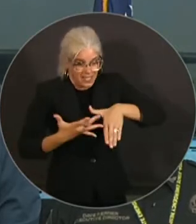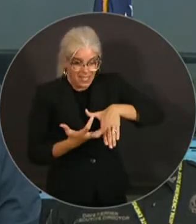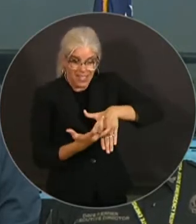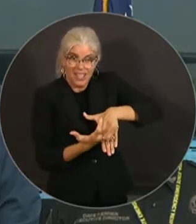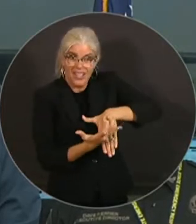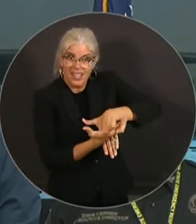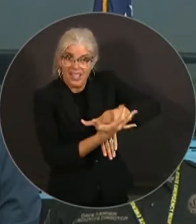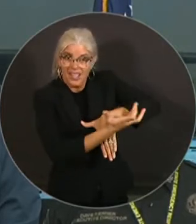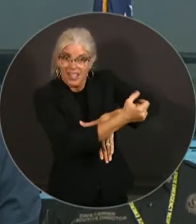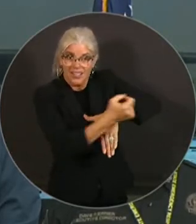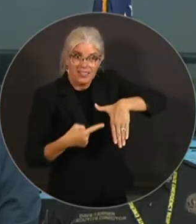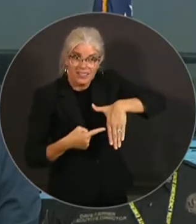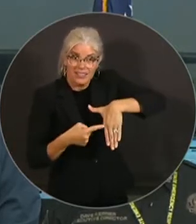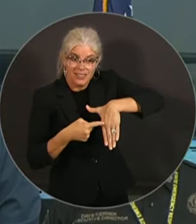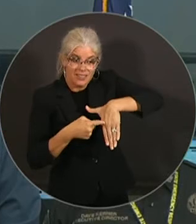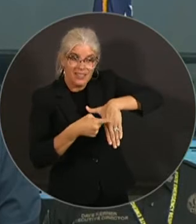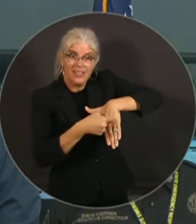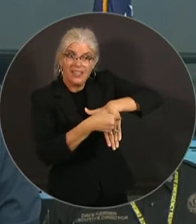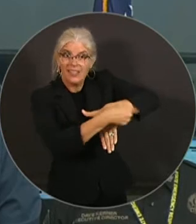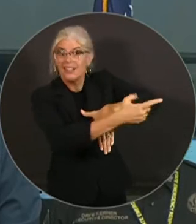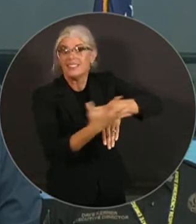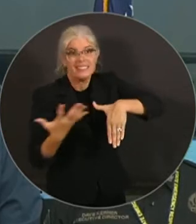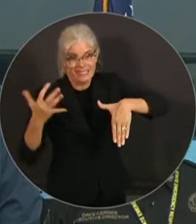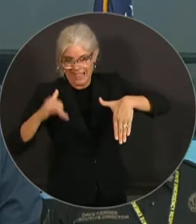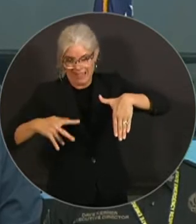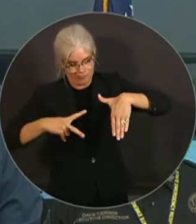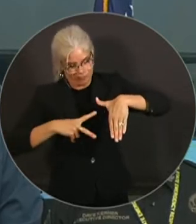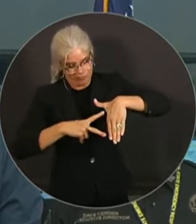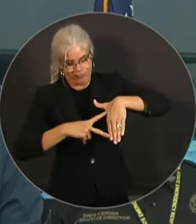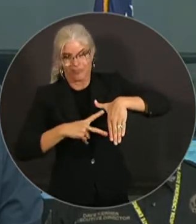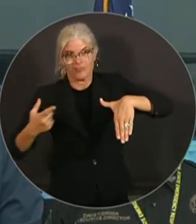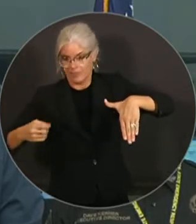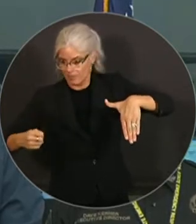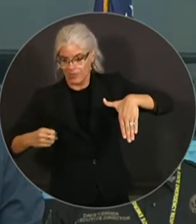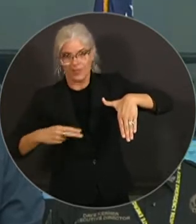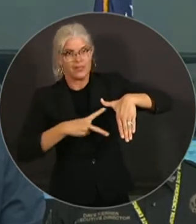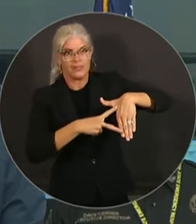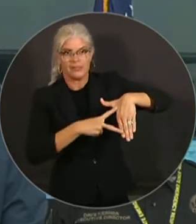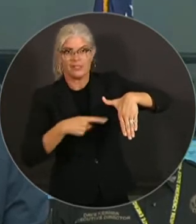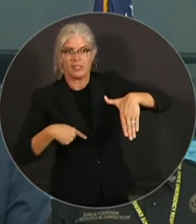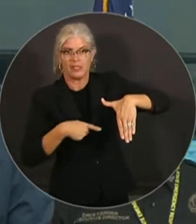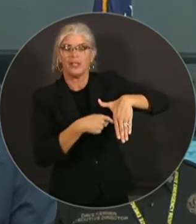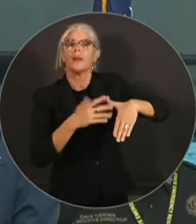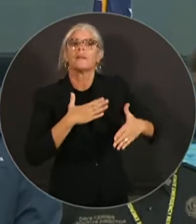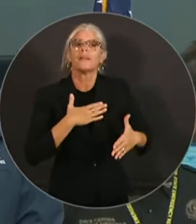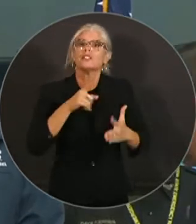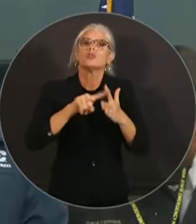cone is going to produce major impacts. So please execute your plan now.